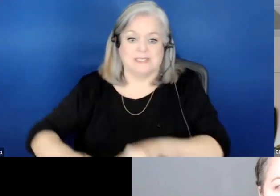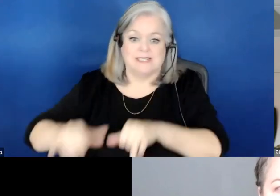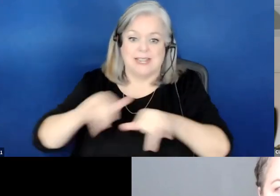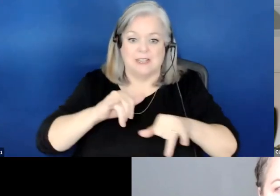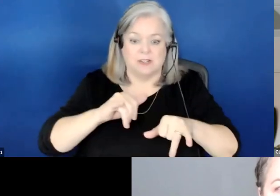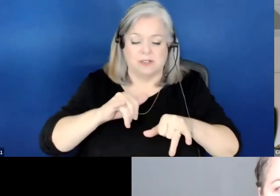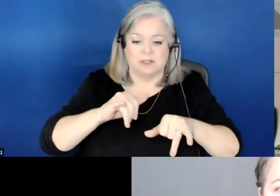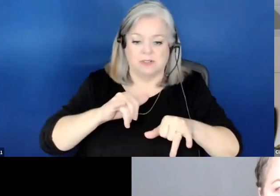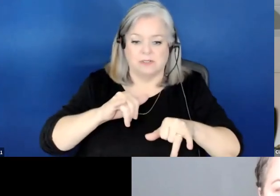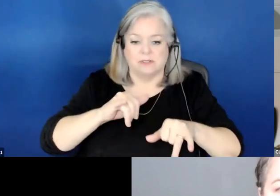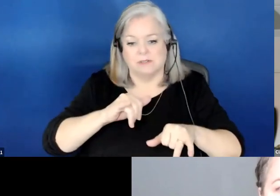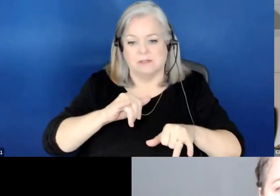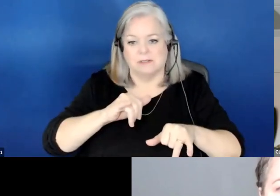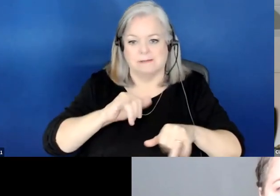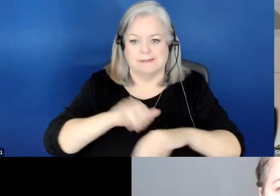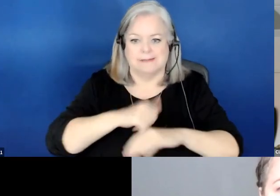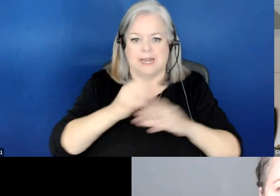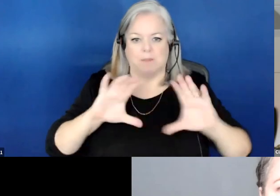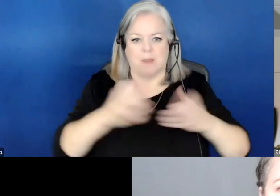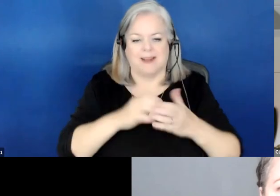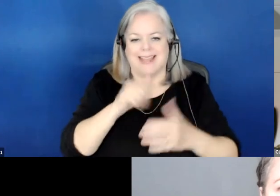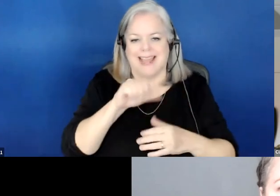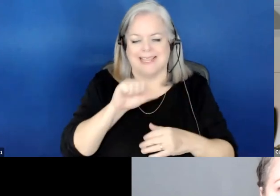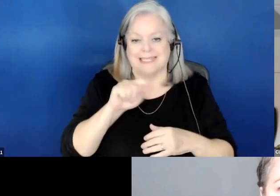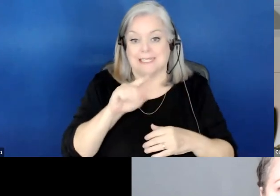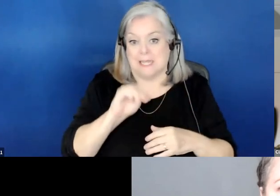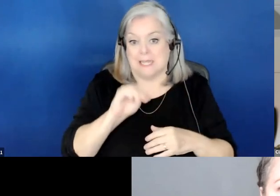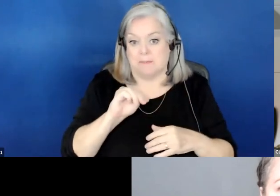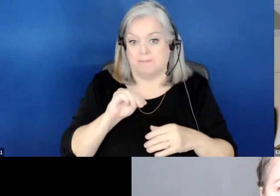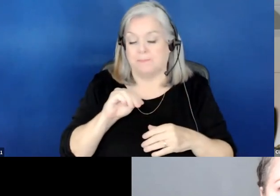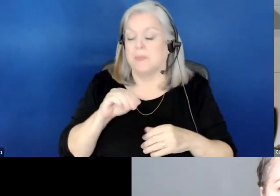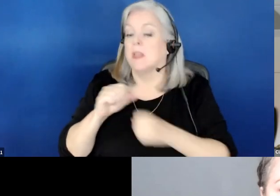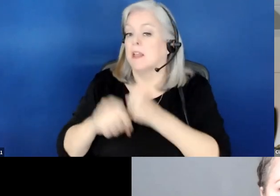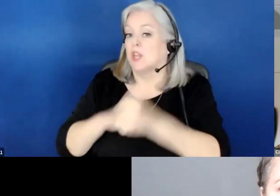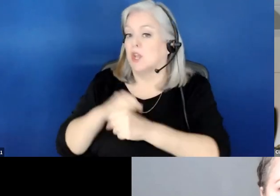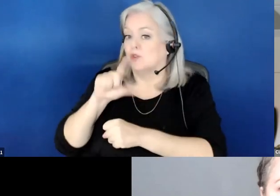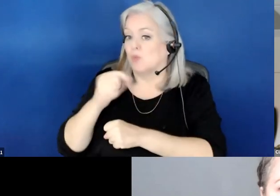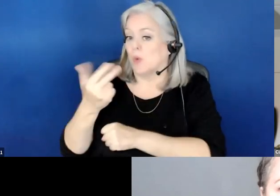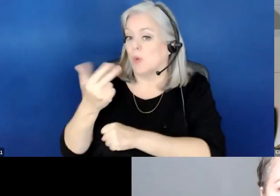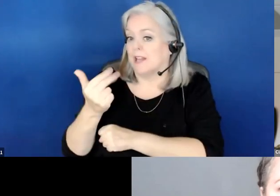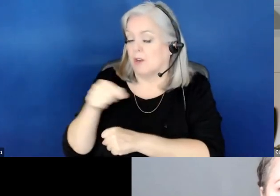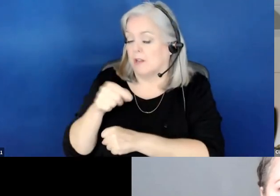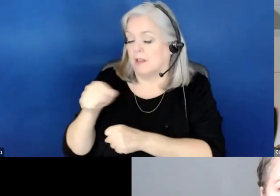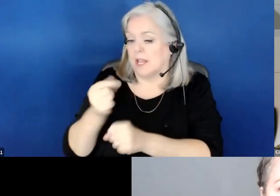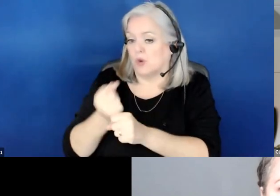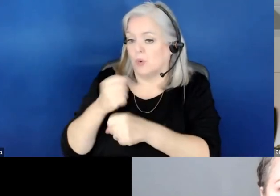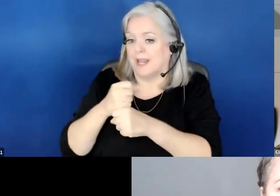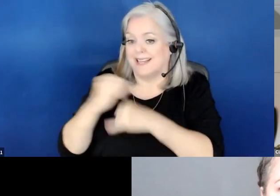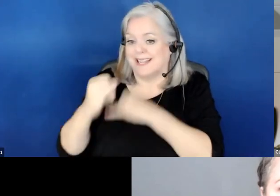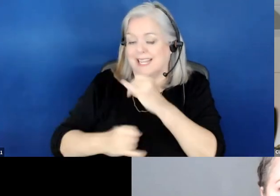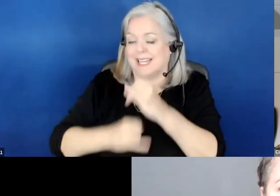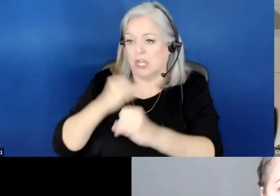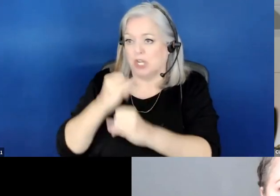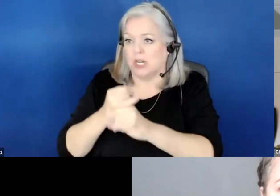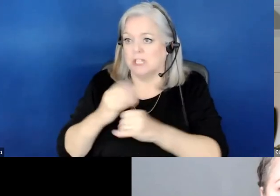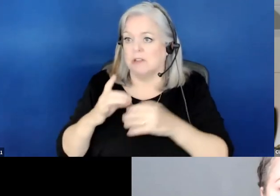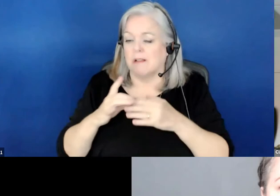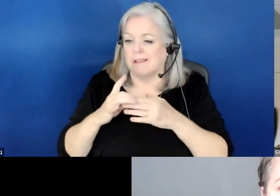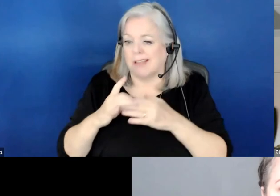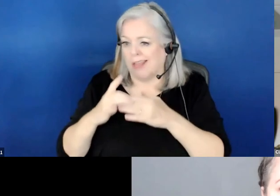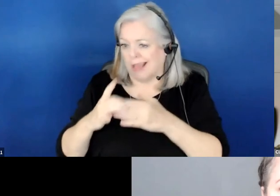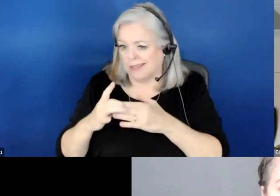body, ASTM, in 2013 created international guidelines